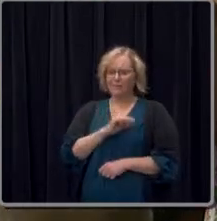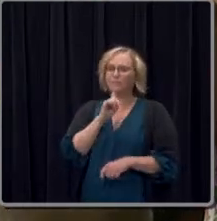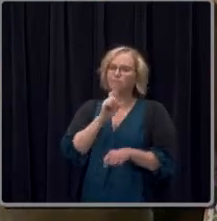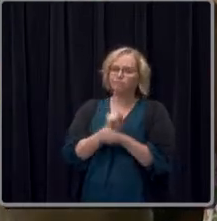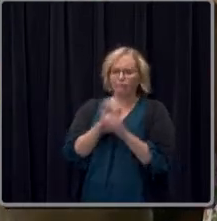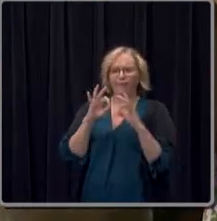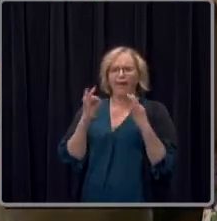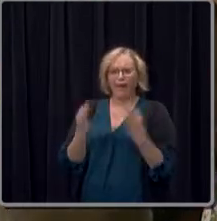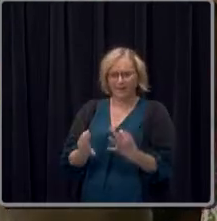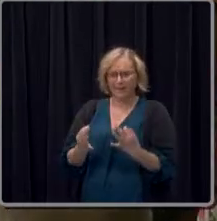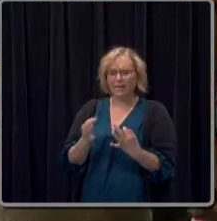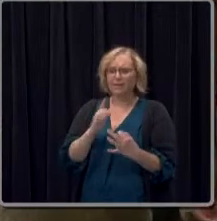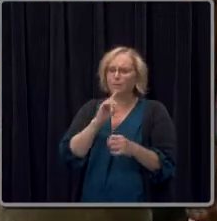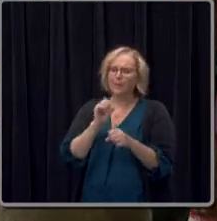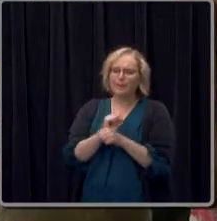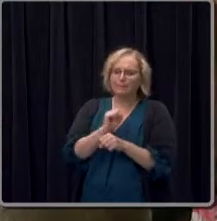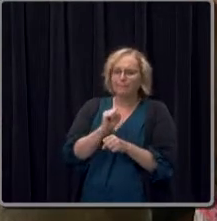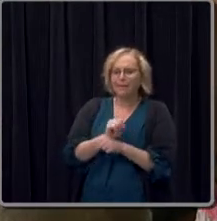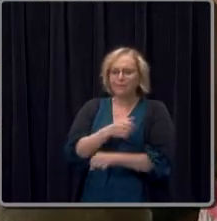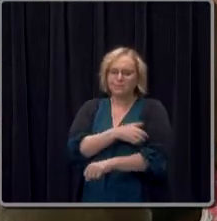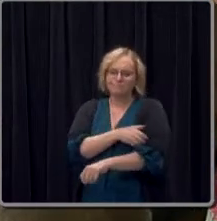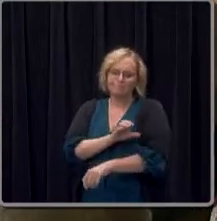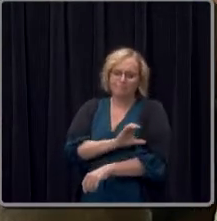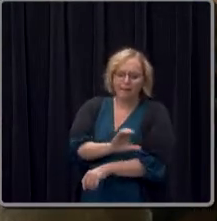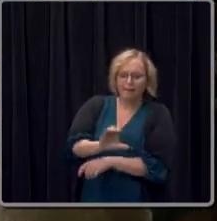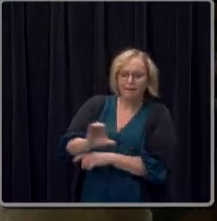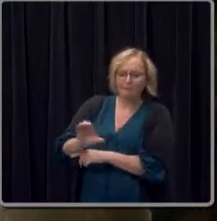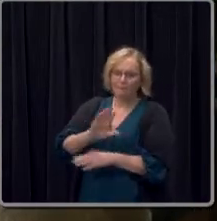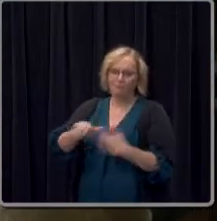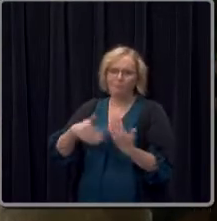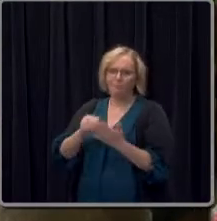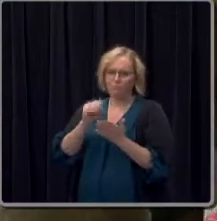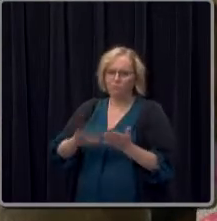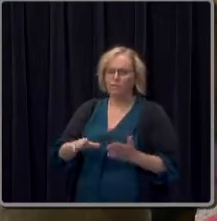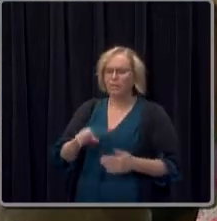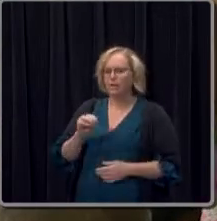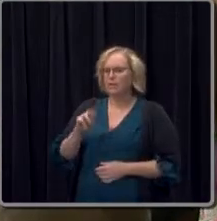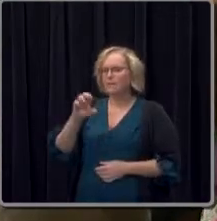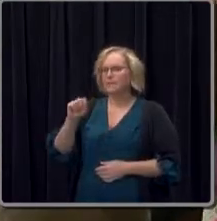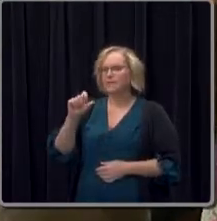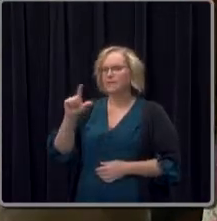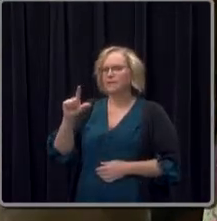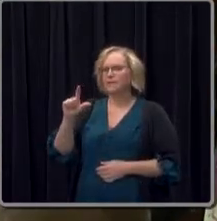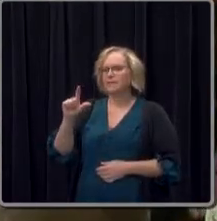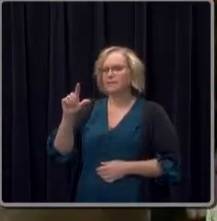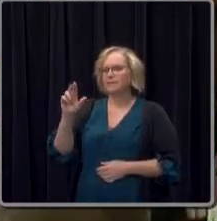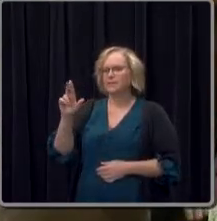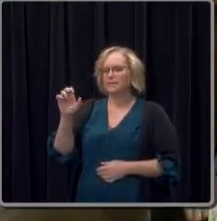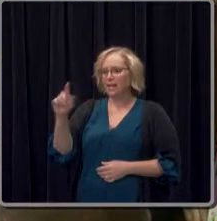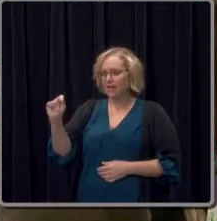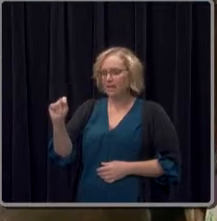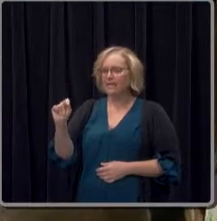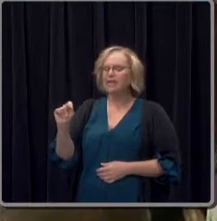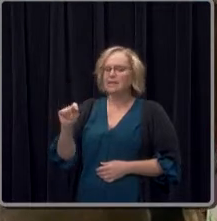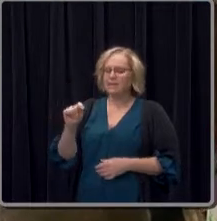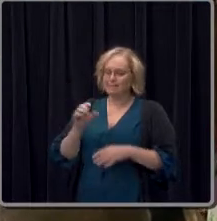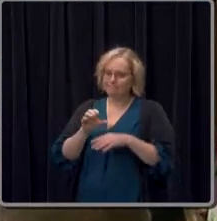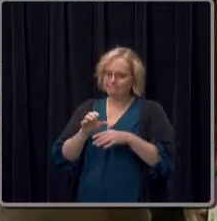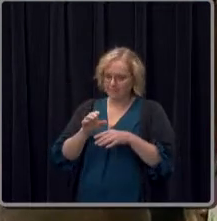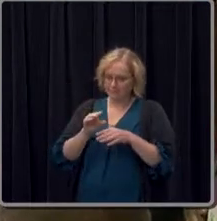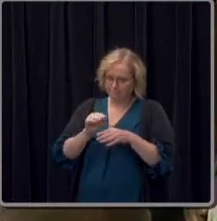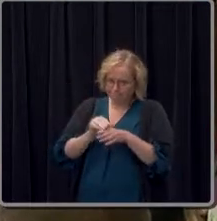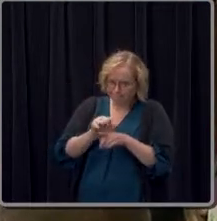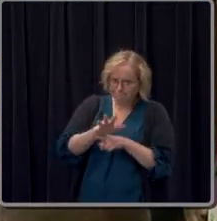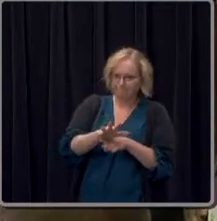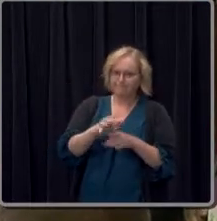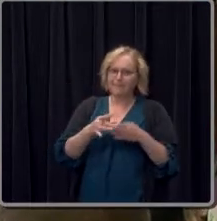family and we're committed to empowering our students. Mrs. Leggett instills in us a passion for leadership and